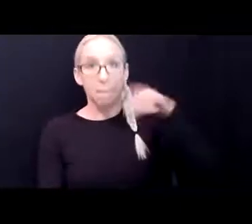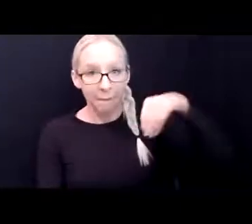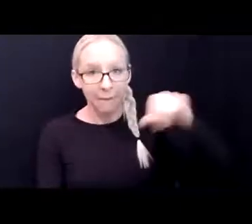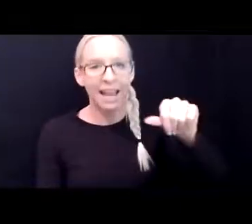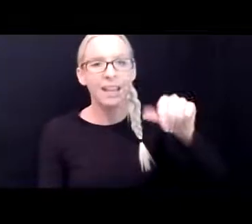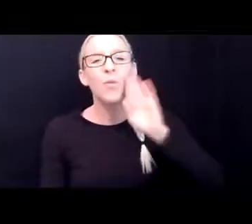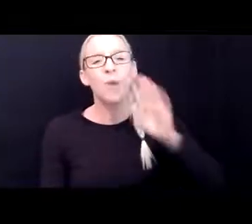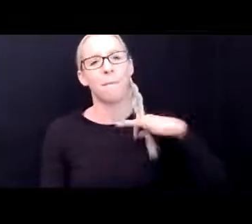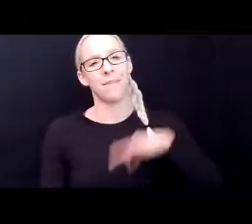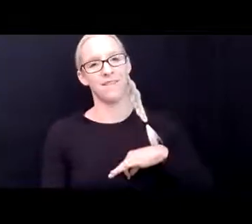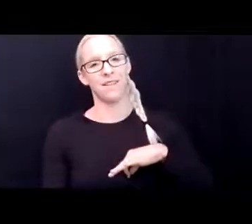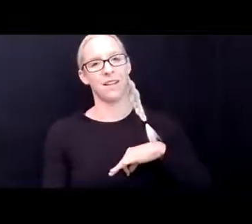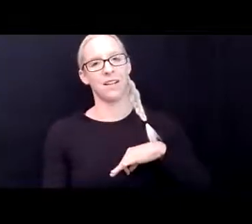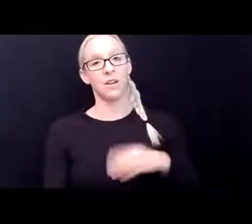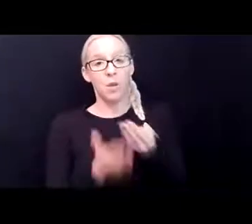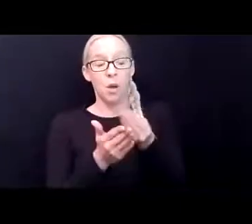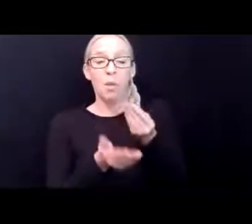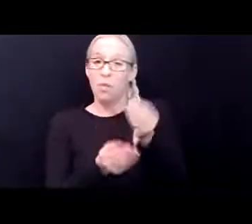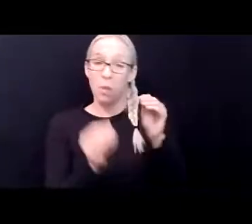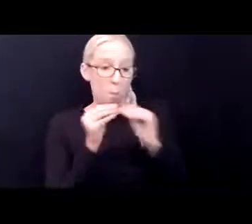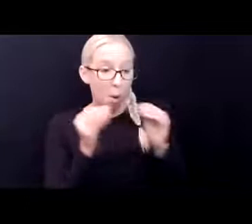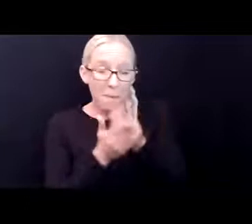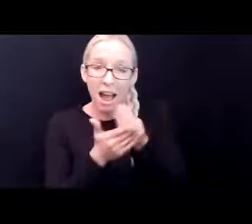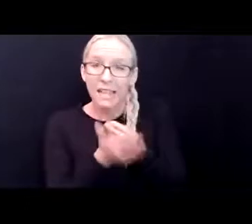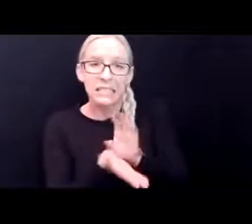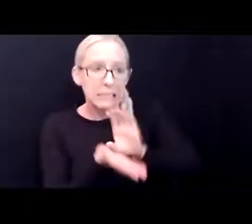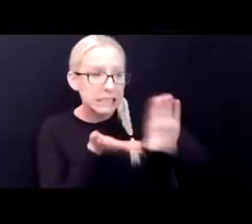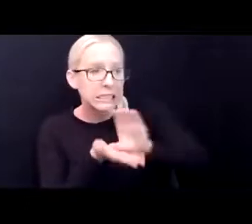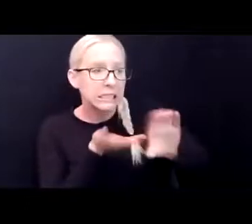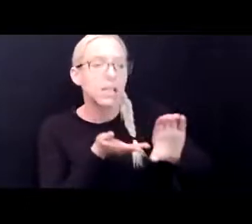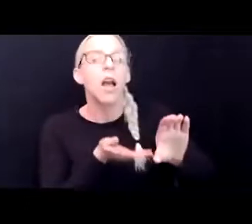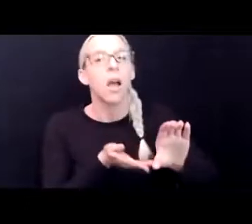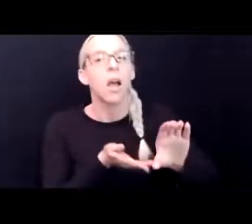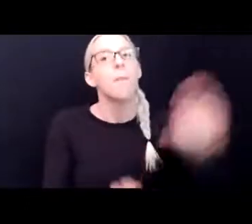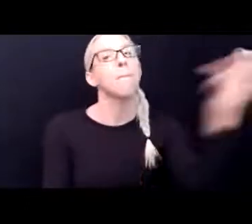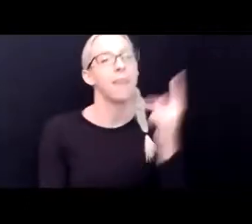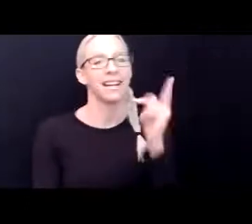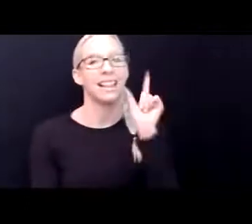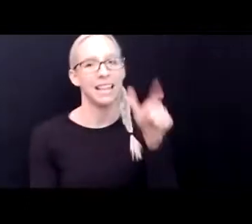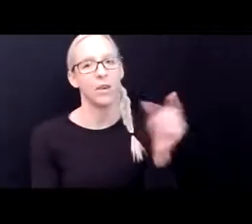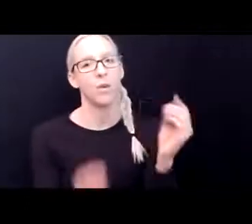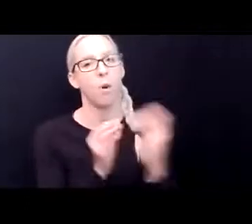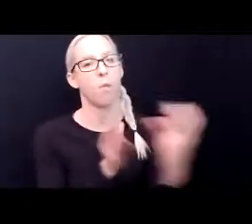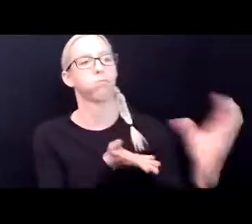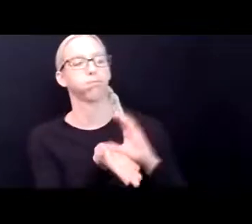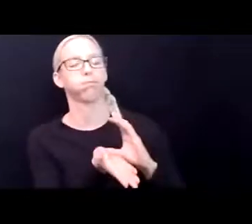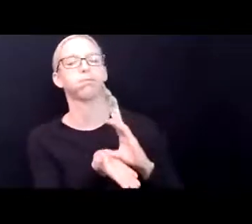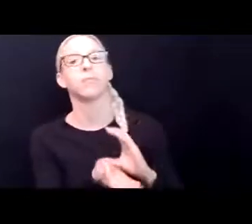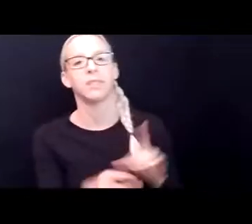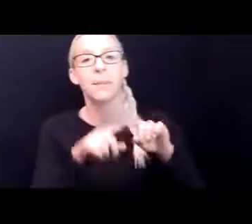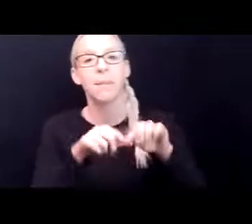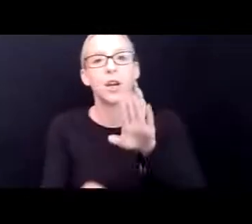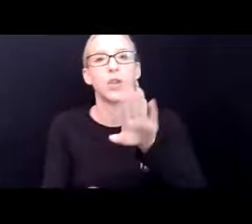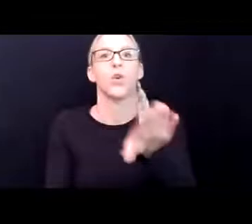also, the more you will get out later on, but also the more that your dependents will get out. So the